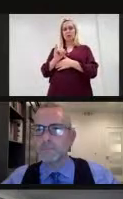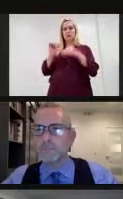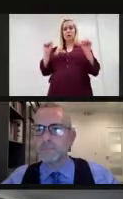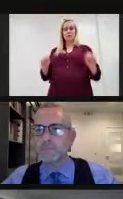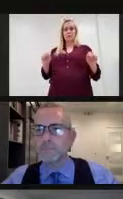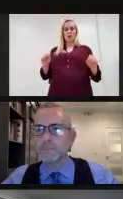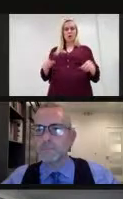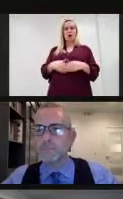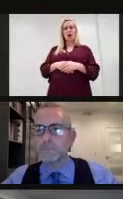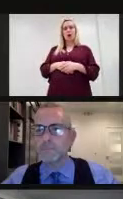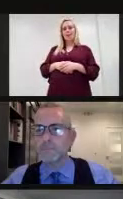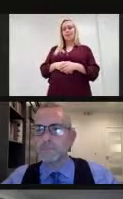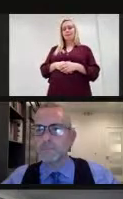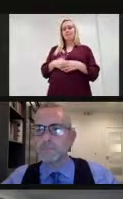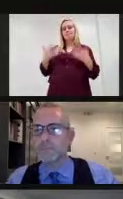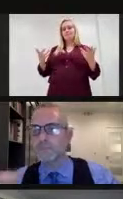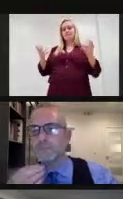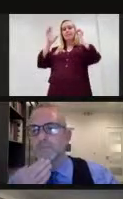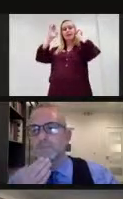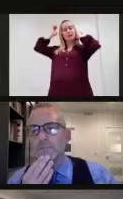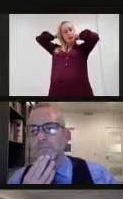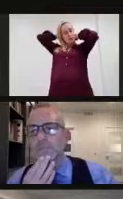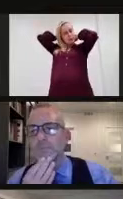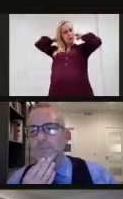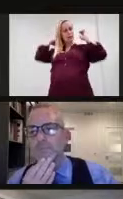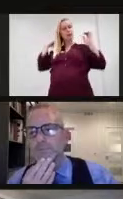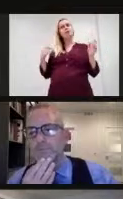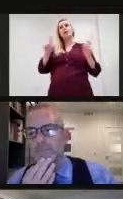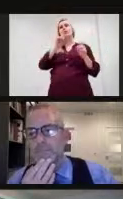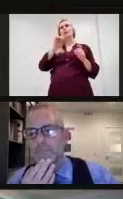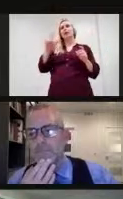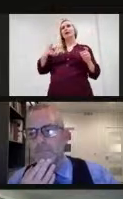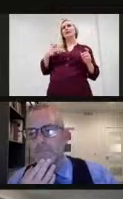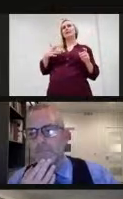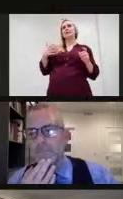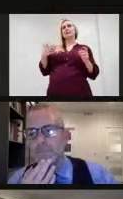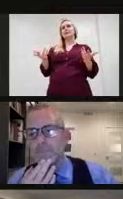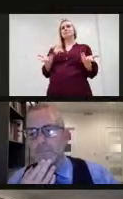So, I mean, it just speaks to me of what are the